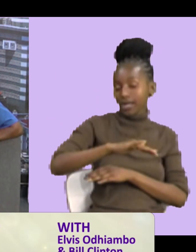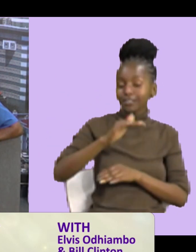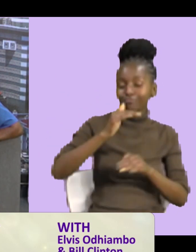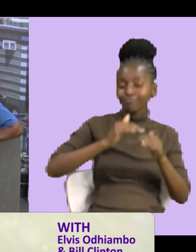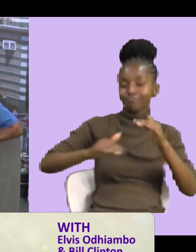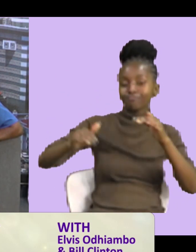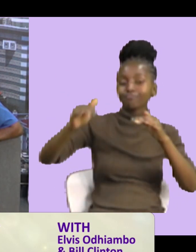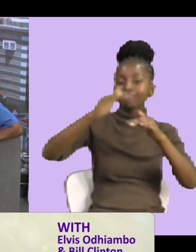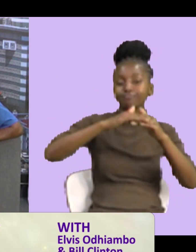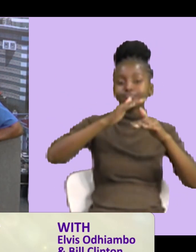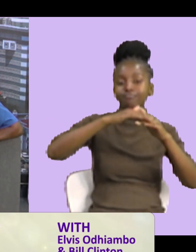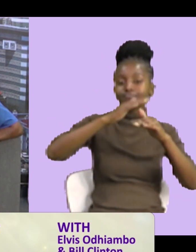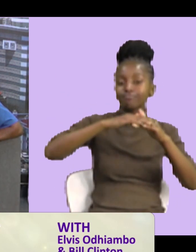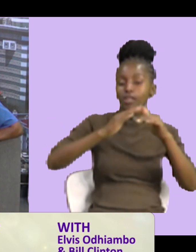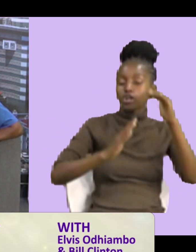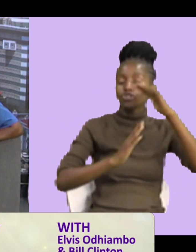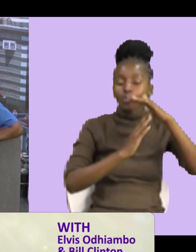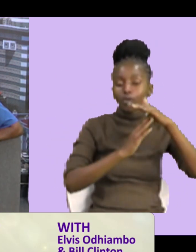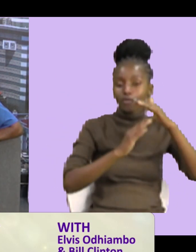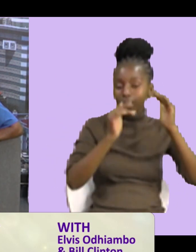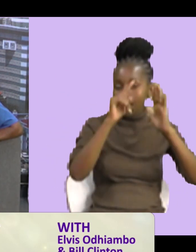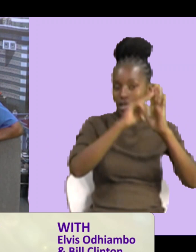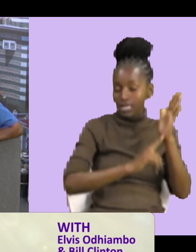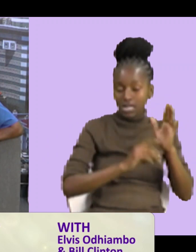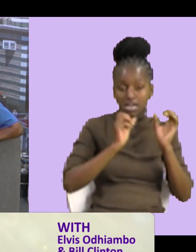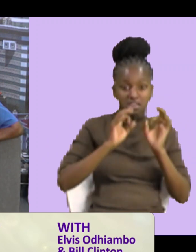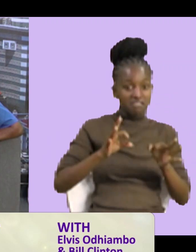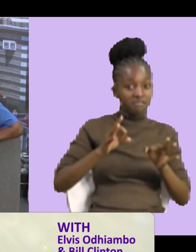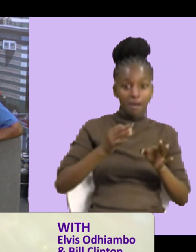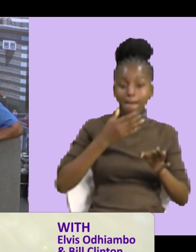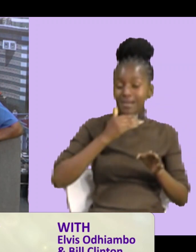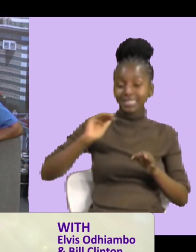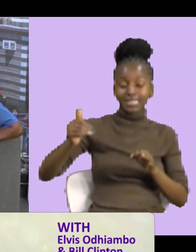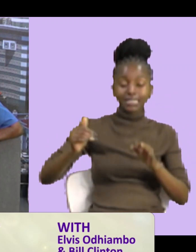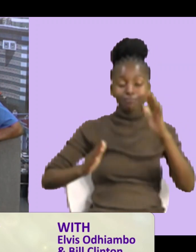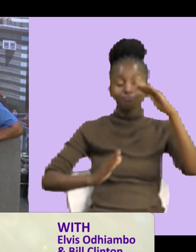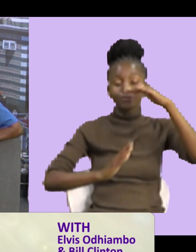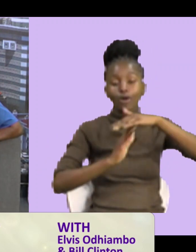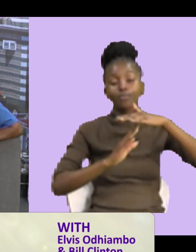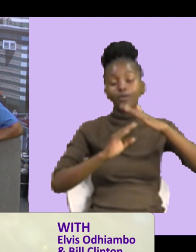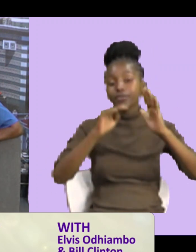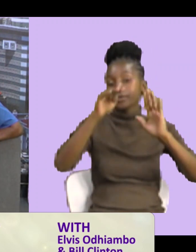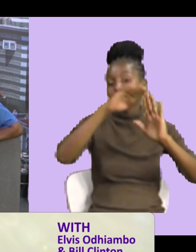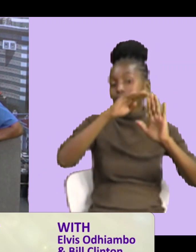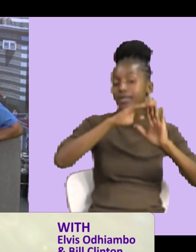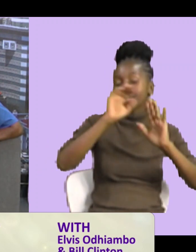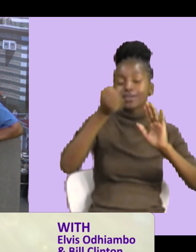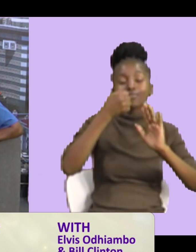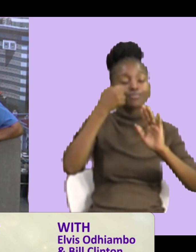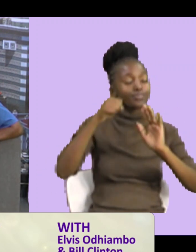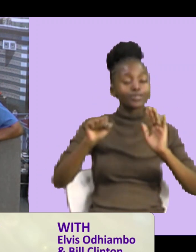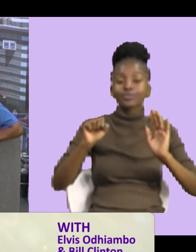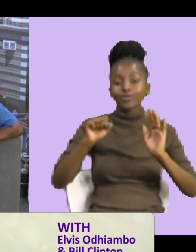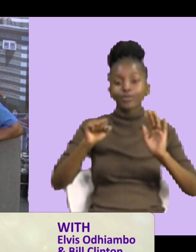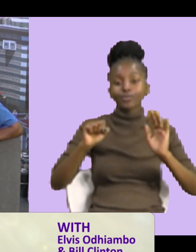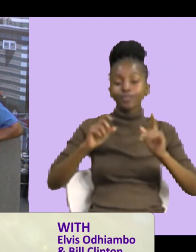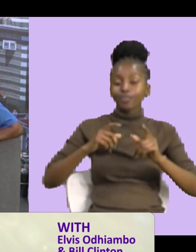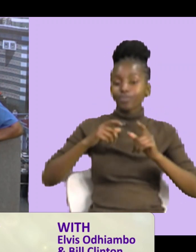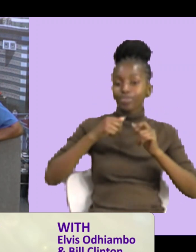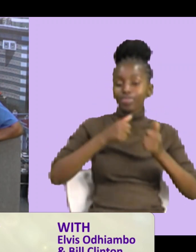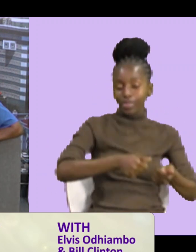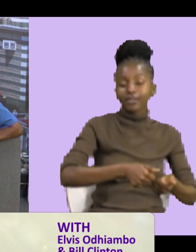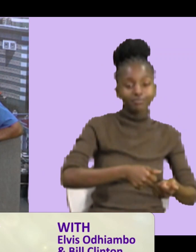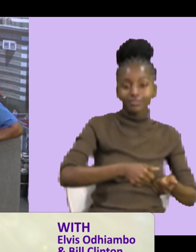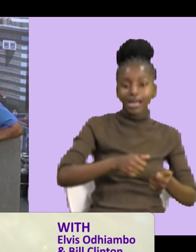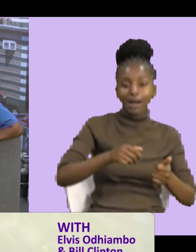the league, and just like we always say it, when City sit at the top of the table, it's normally hard for them to be bundled off the